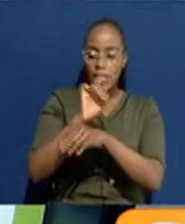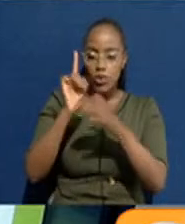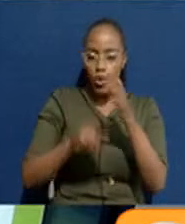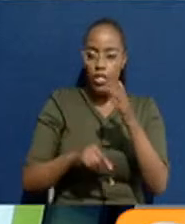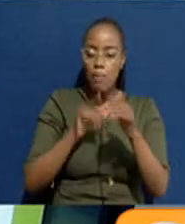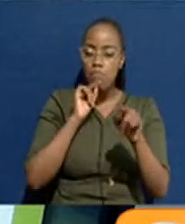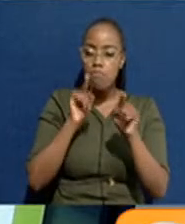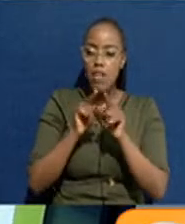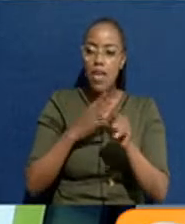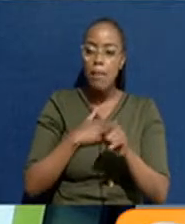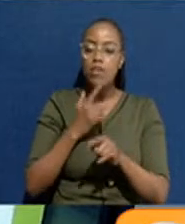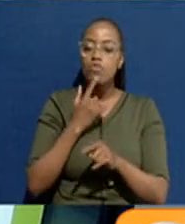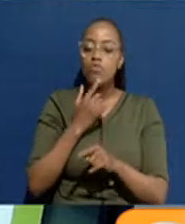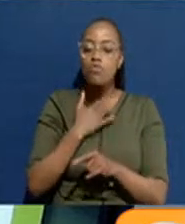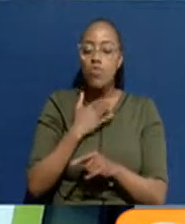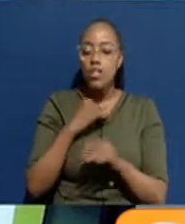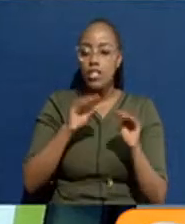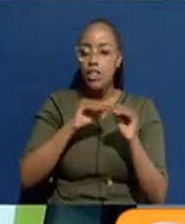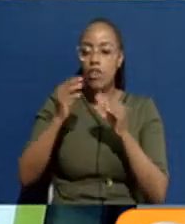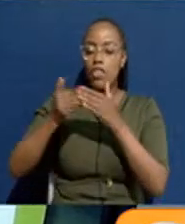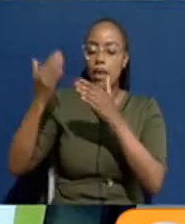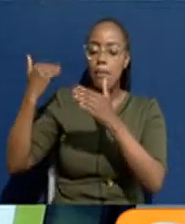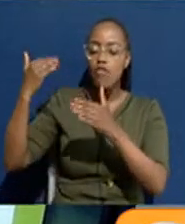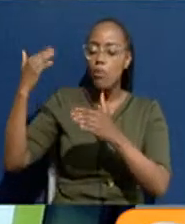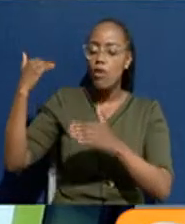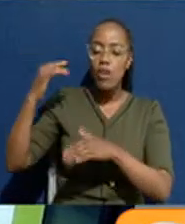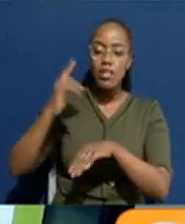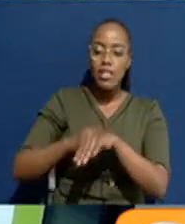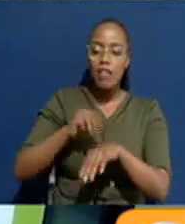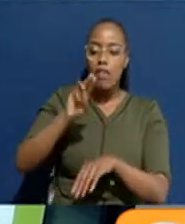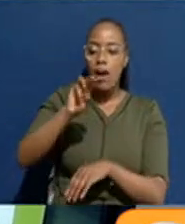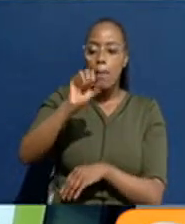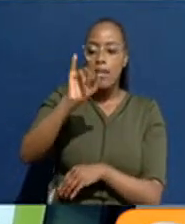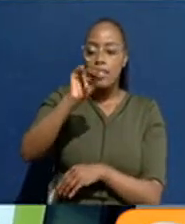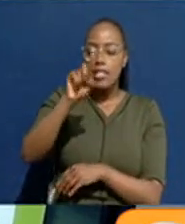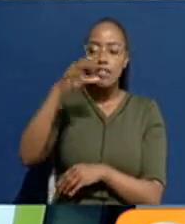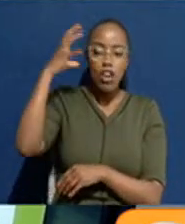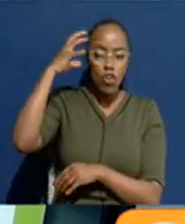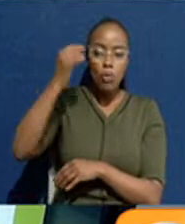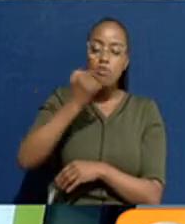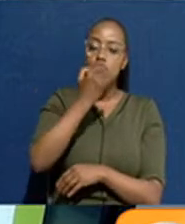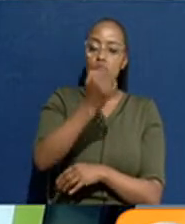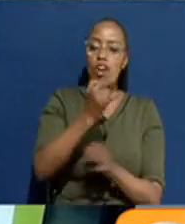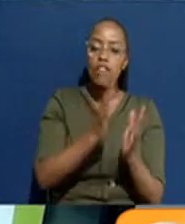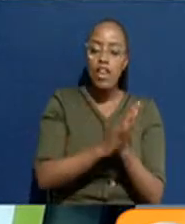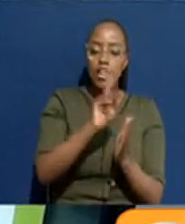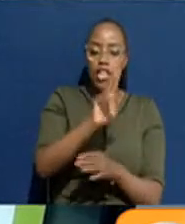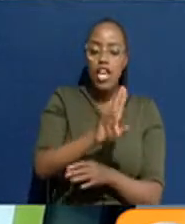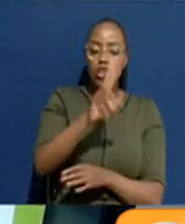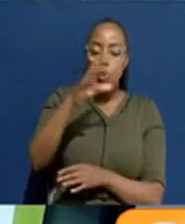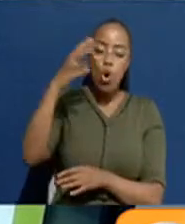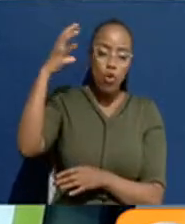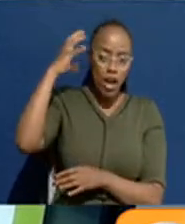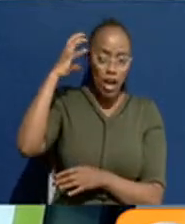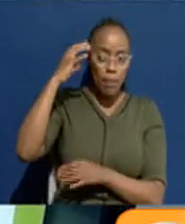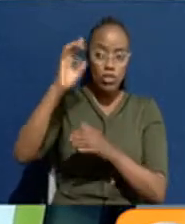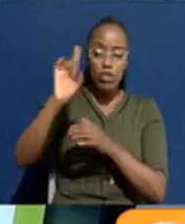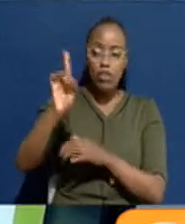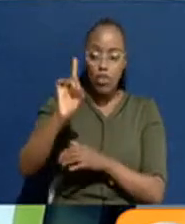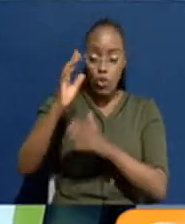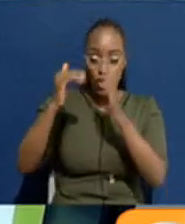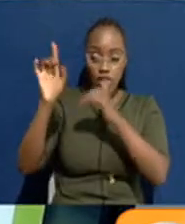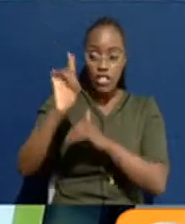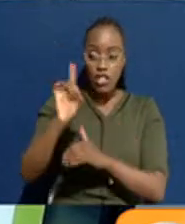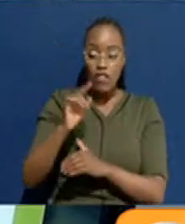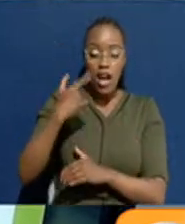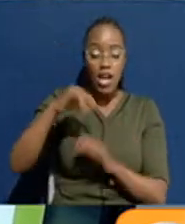My brother wants us to take us to the Precambrian age when Masinde Muliro was a campus of Moi and KU was a campus of Nairobi. We are